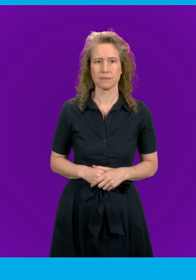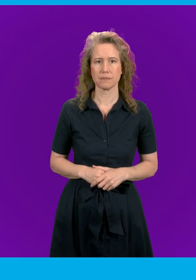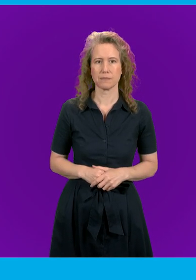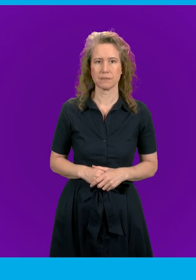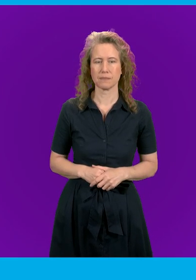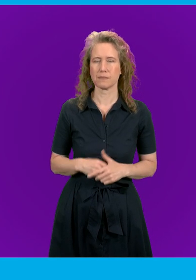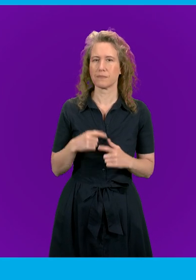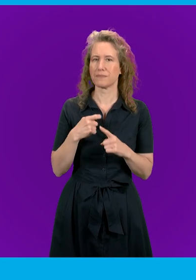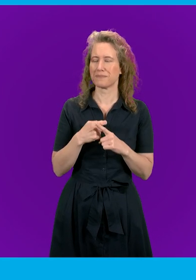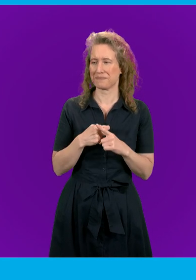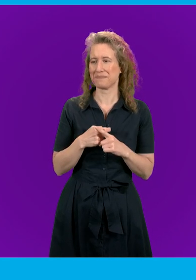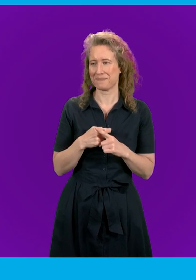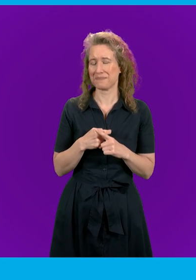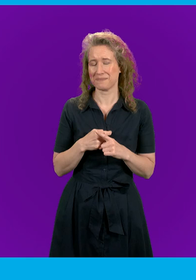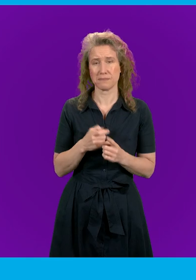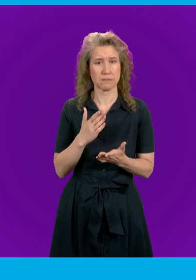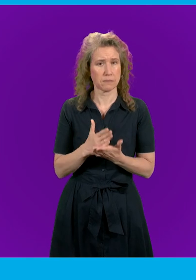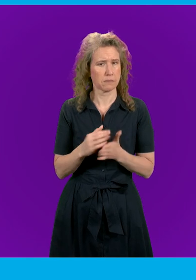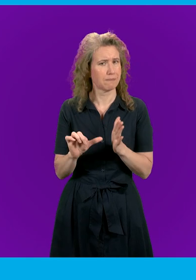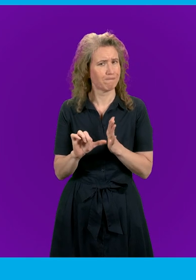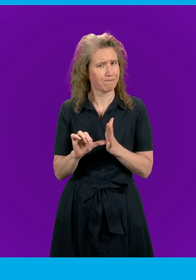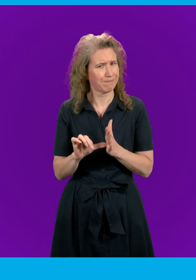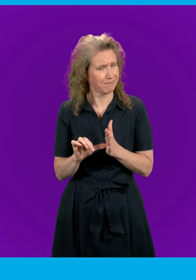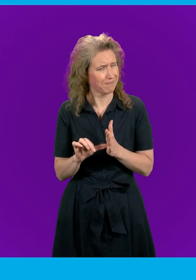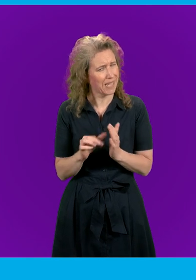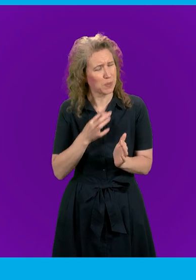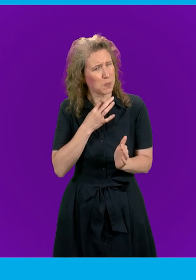Kirsten? Yeah, I mean, it's really tricky because